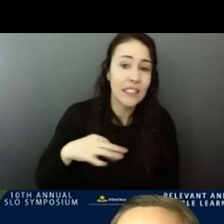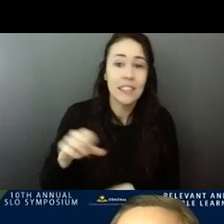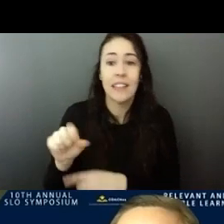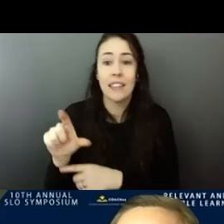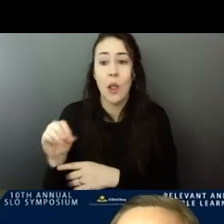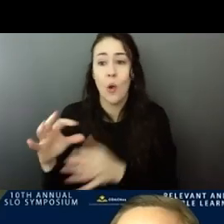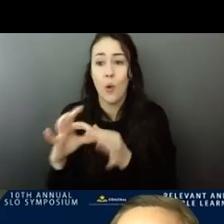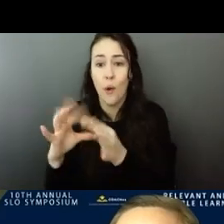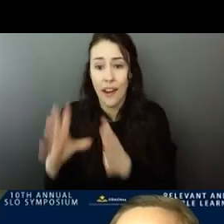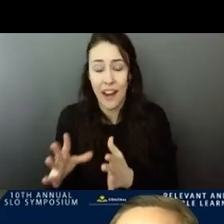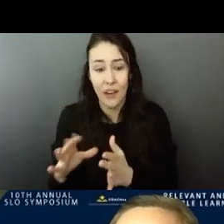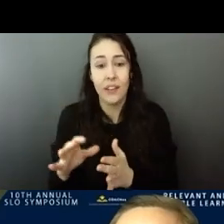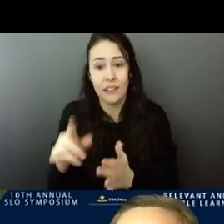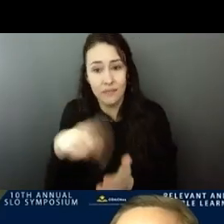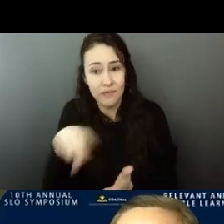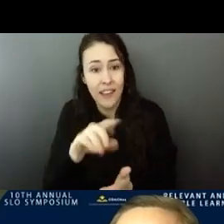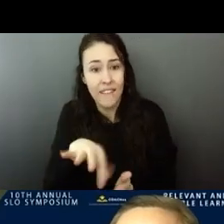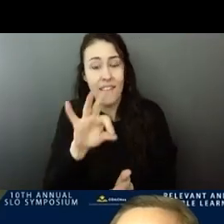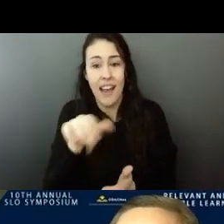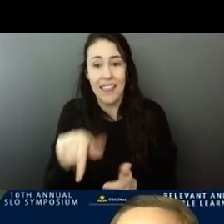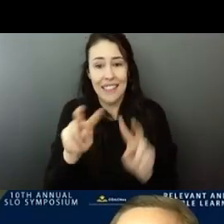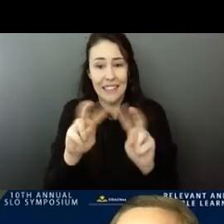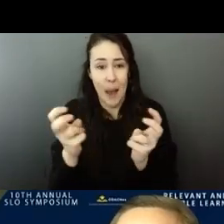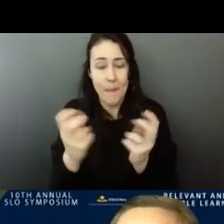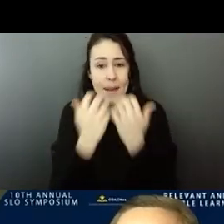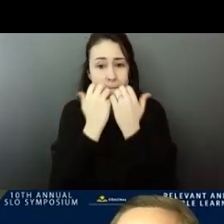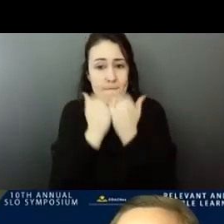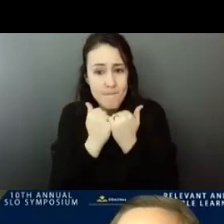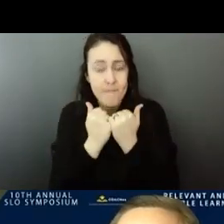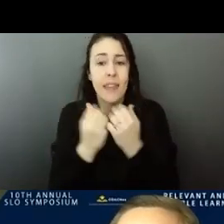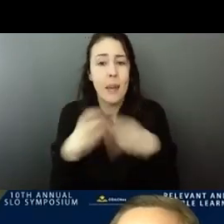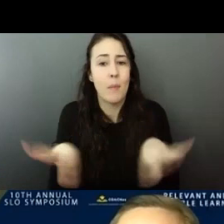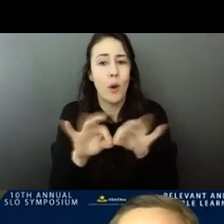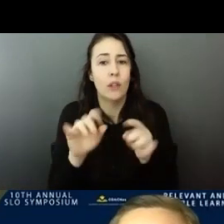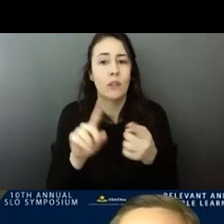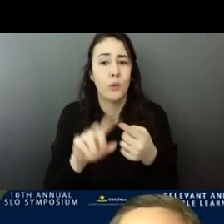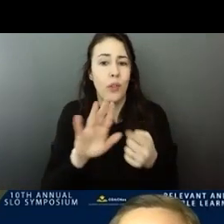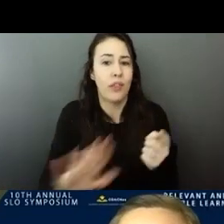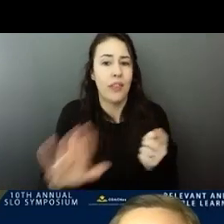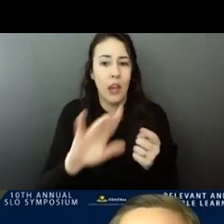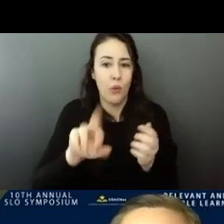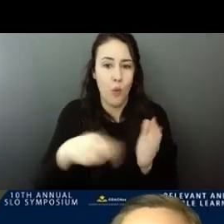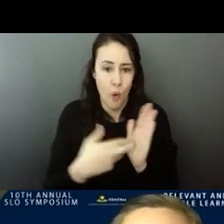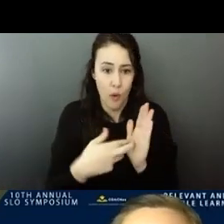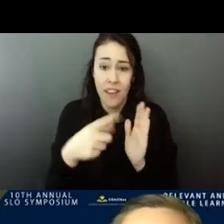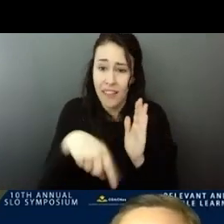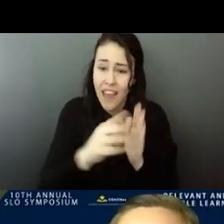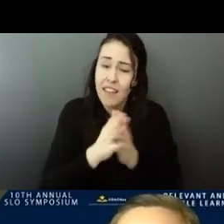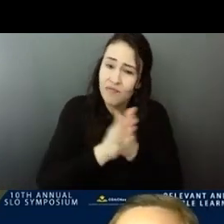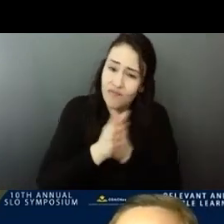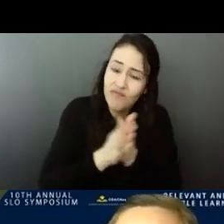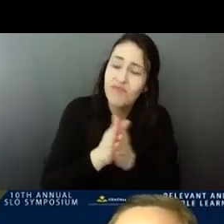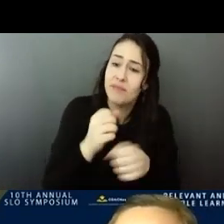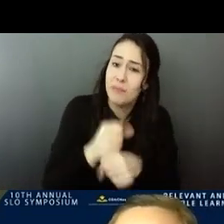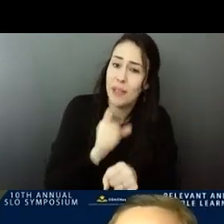assessment of student learning to be of great value in their roles as faculty leaders. They strive to ensure that our institutions